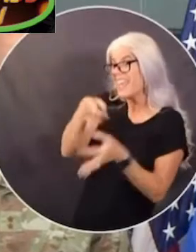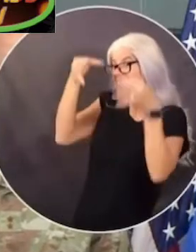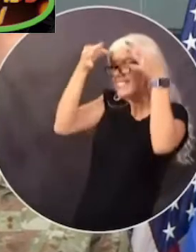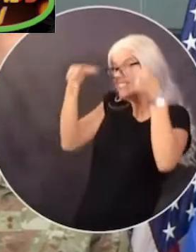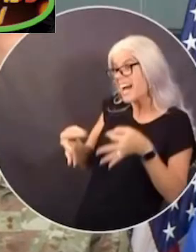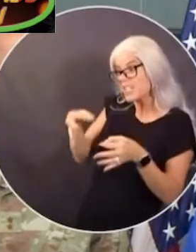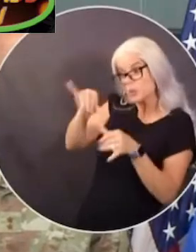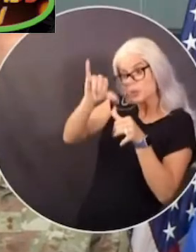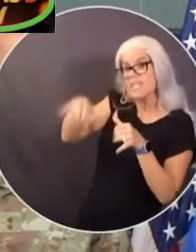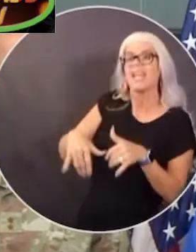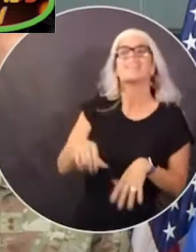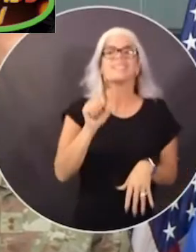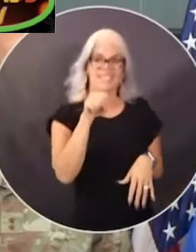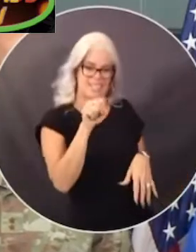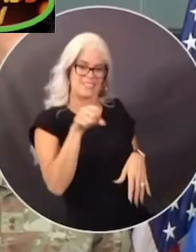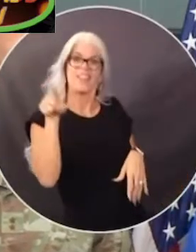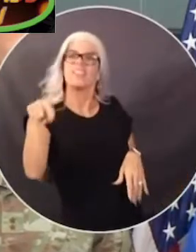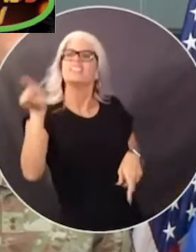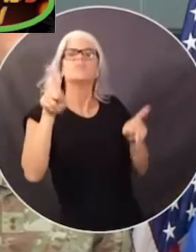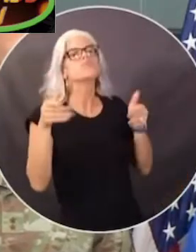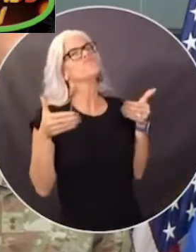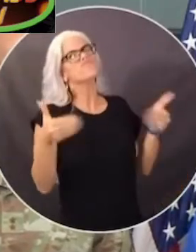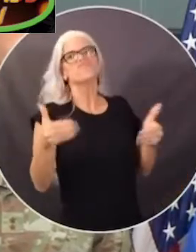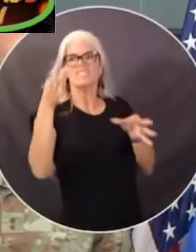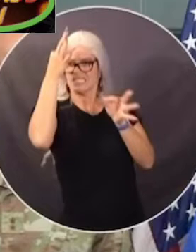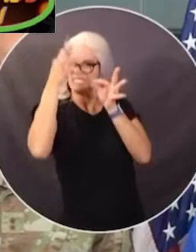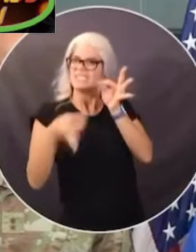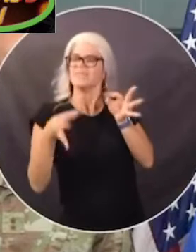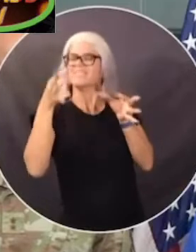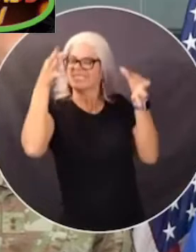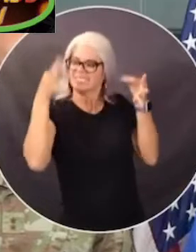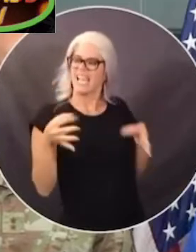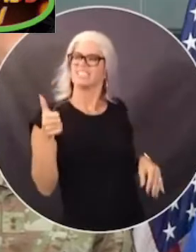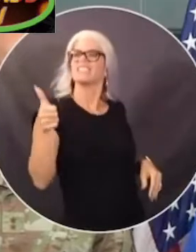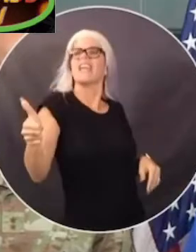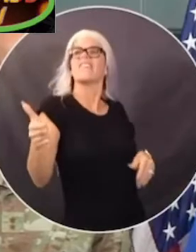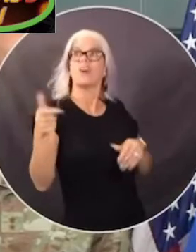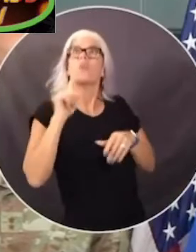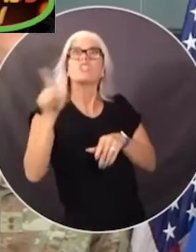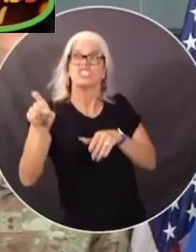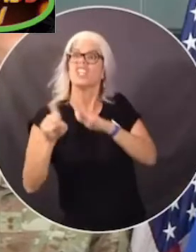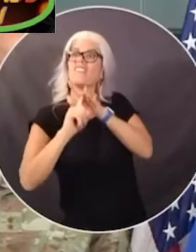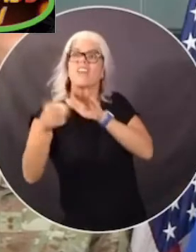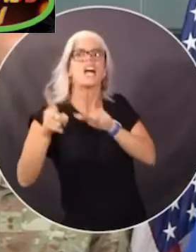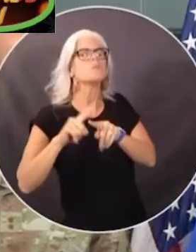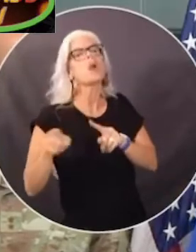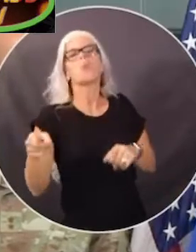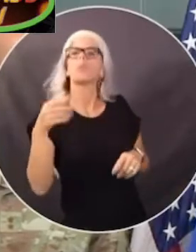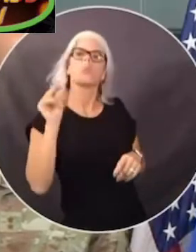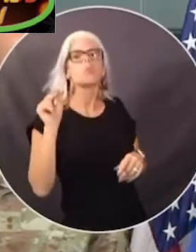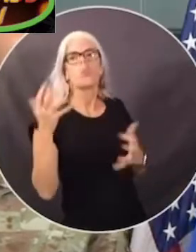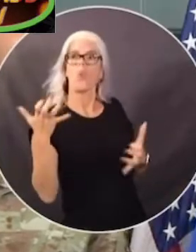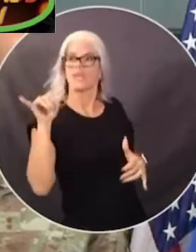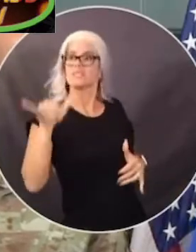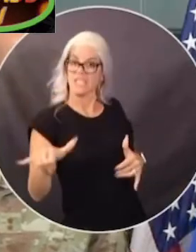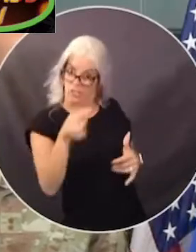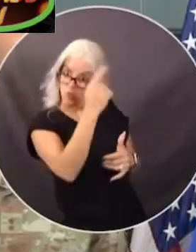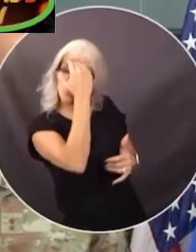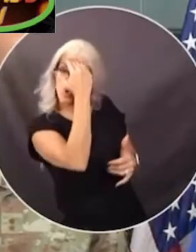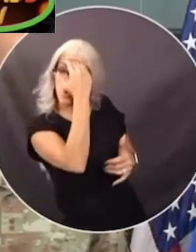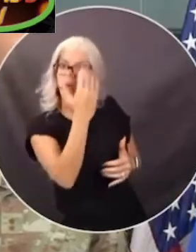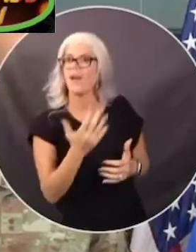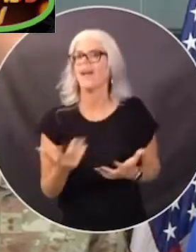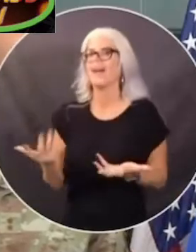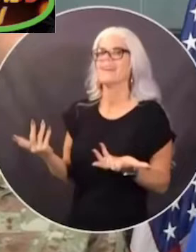in evacuation areas. Do you have any sense as to how many people that is? I know you're doing a survey. Well, that's voluntary in terms of who wants